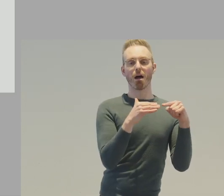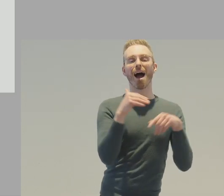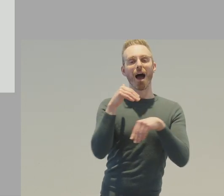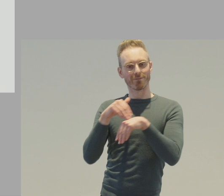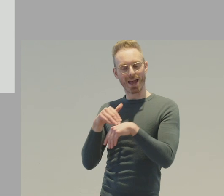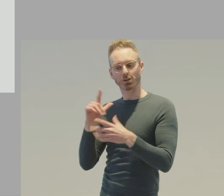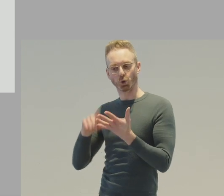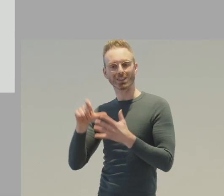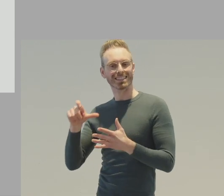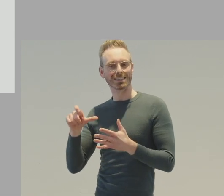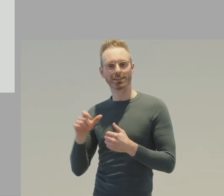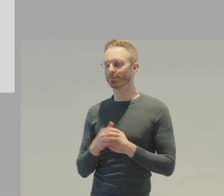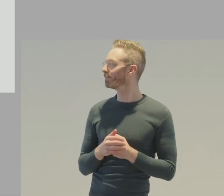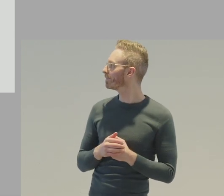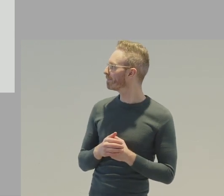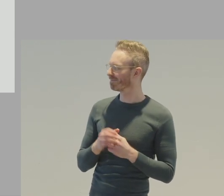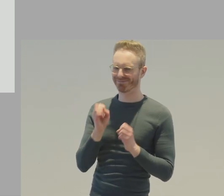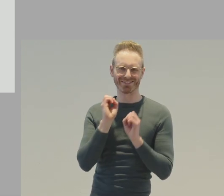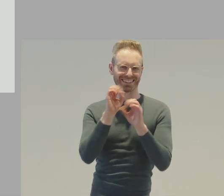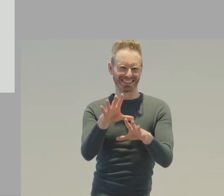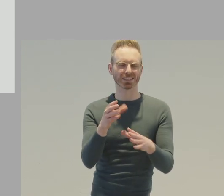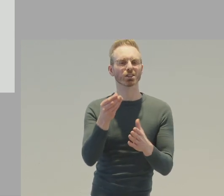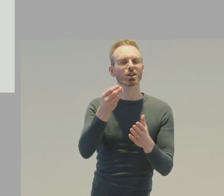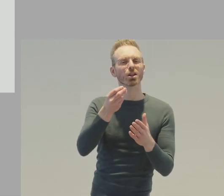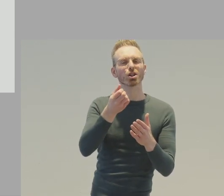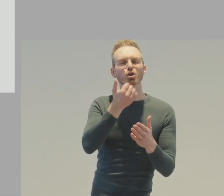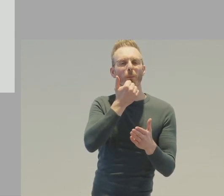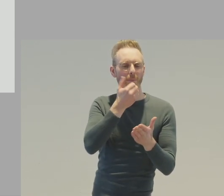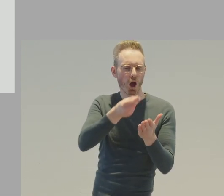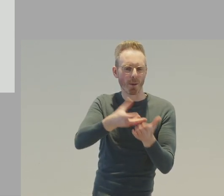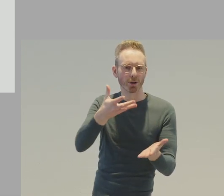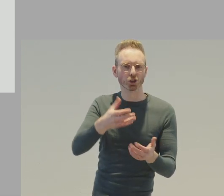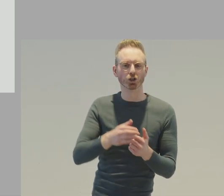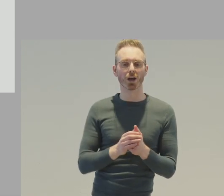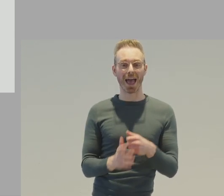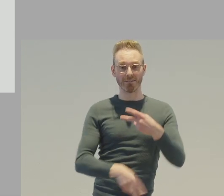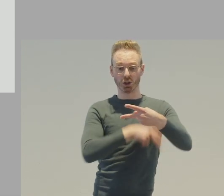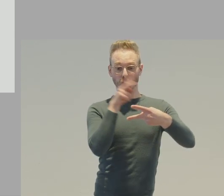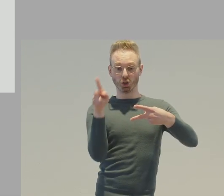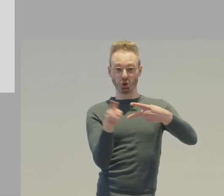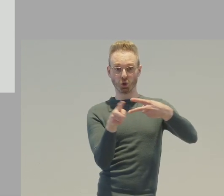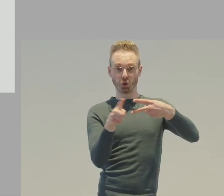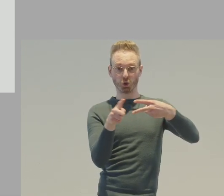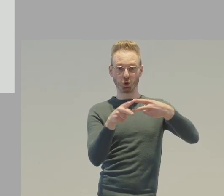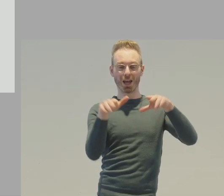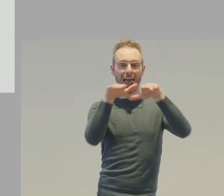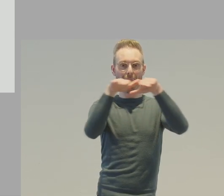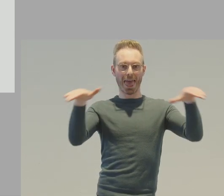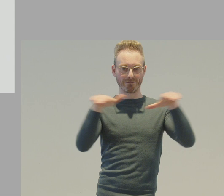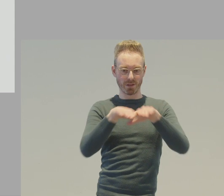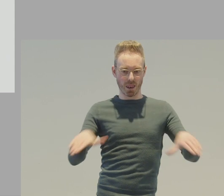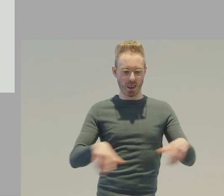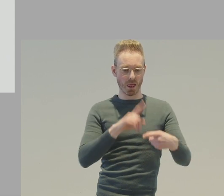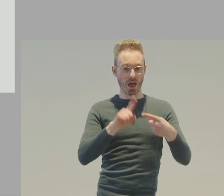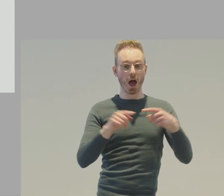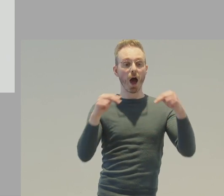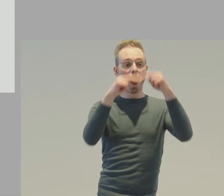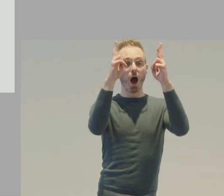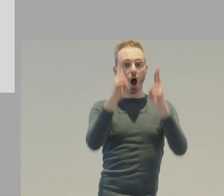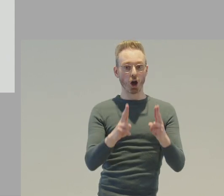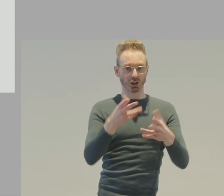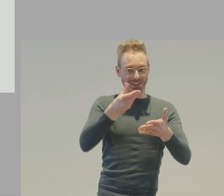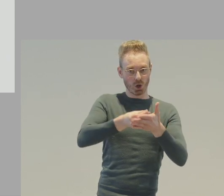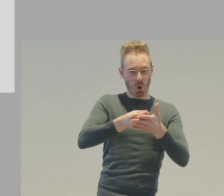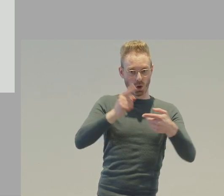numbers. So there's two kind of levels. If you get help with housing costs, so if you get